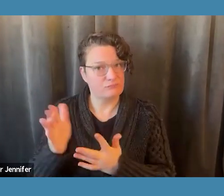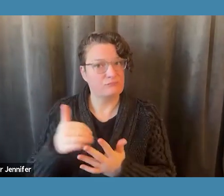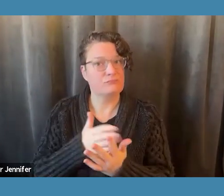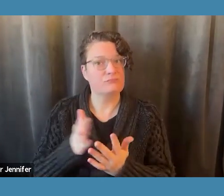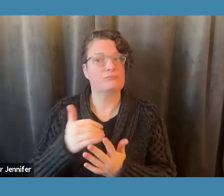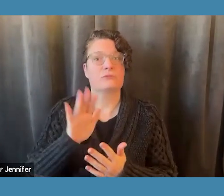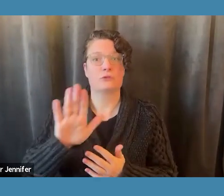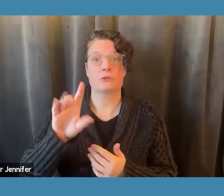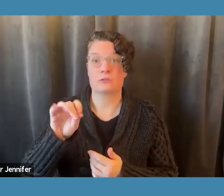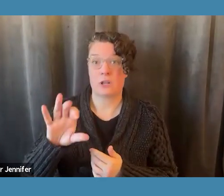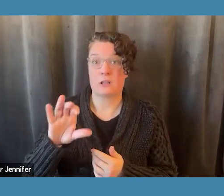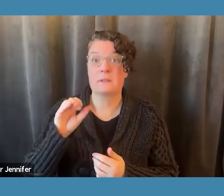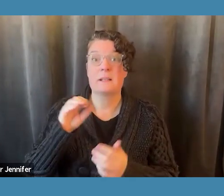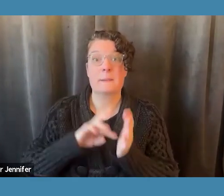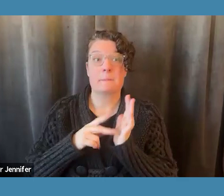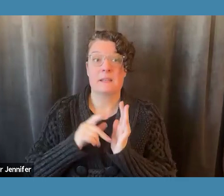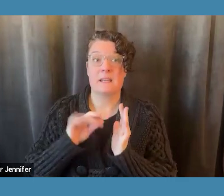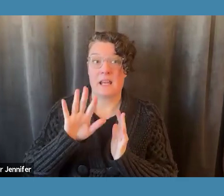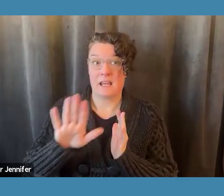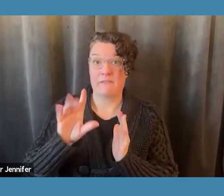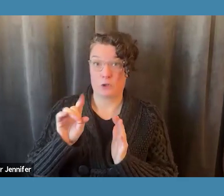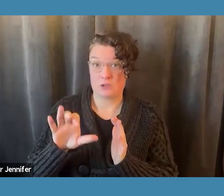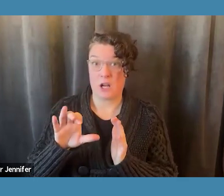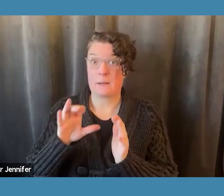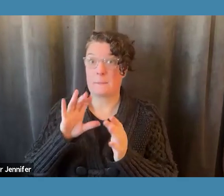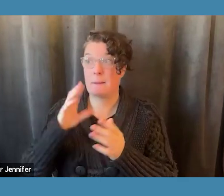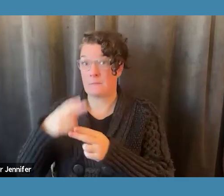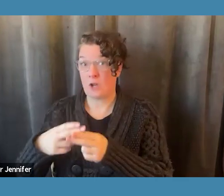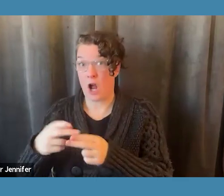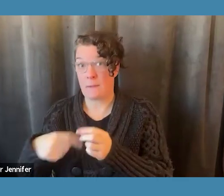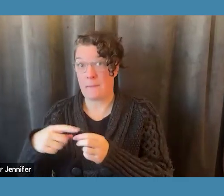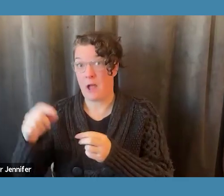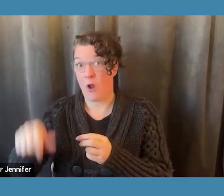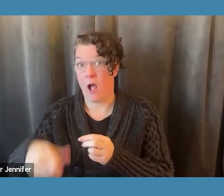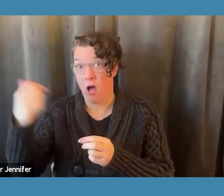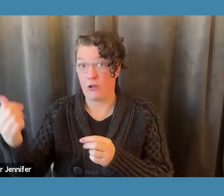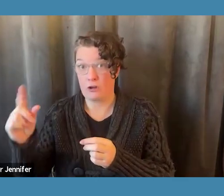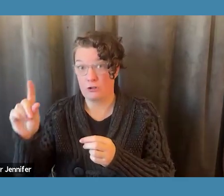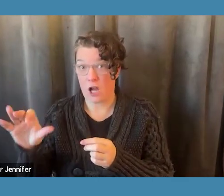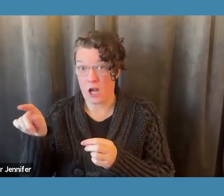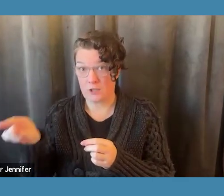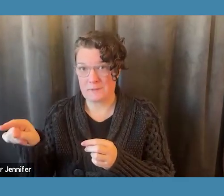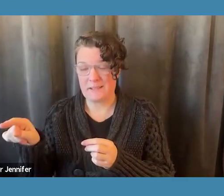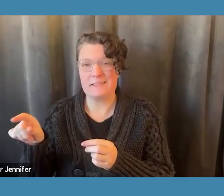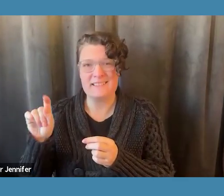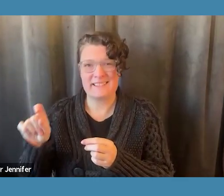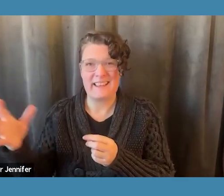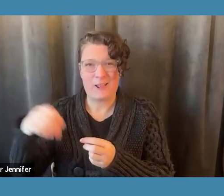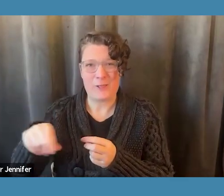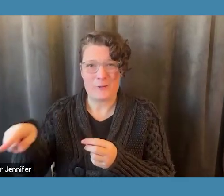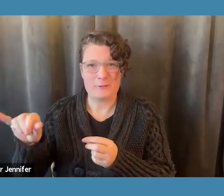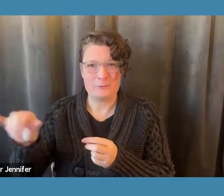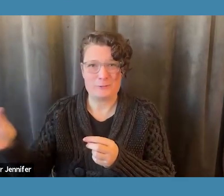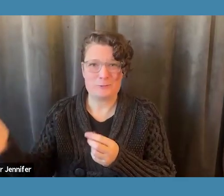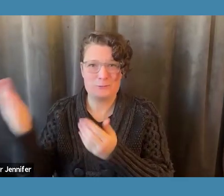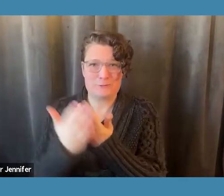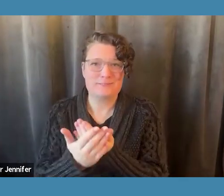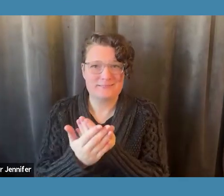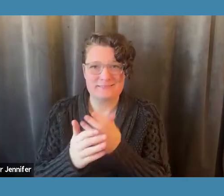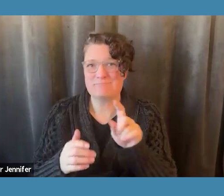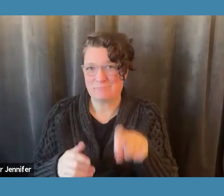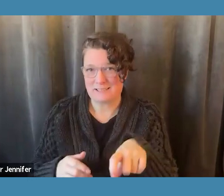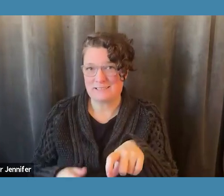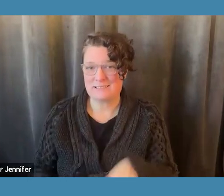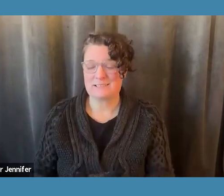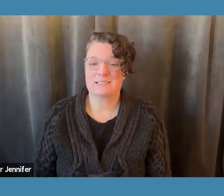your documents talk about another document, you're probably going to need to provide that other document as well. The example